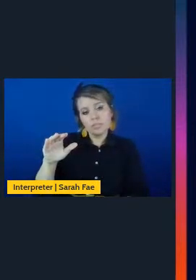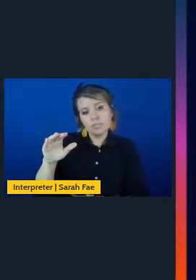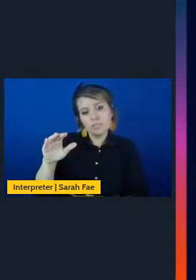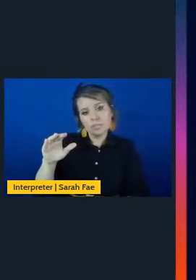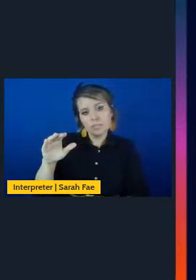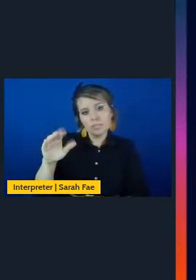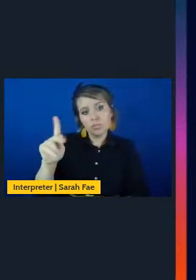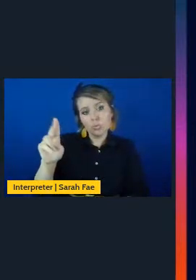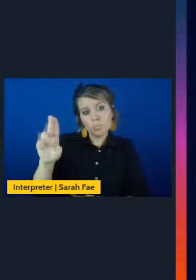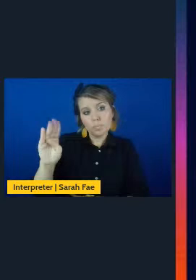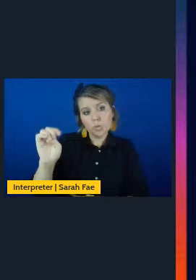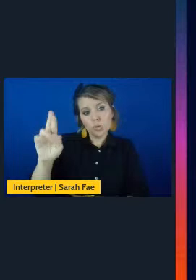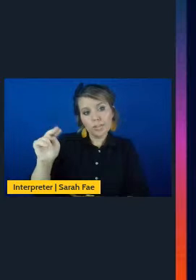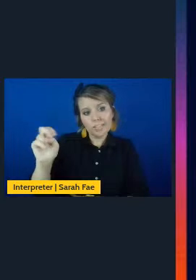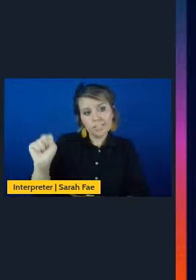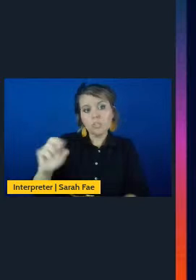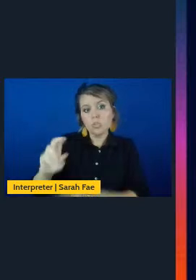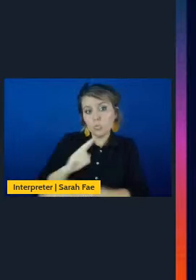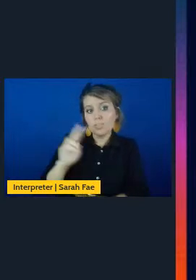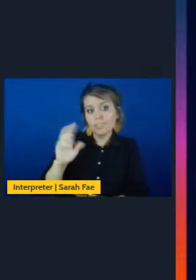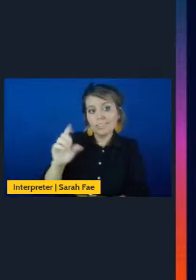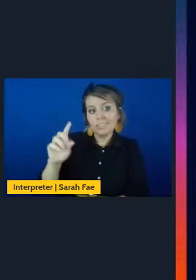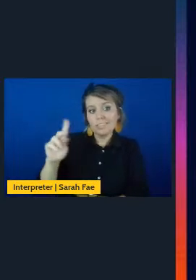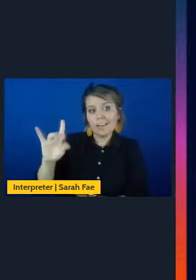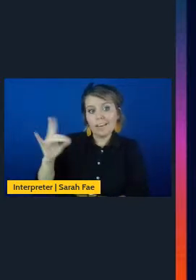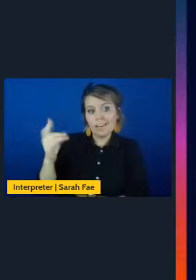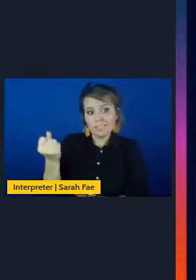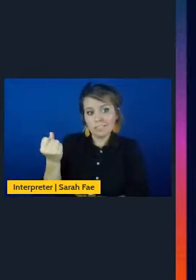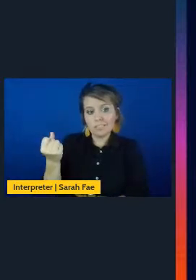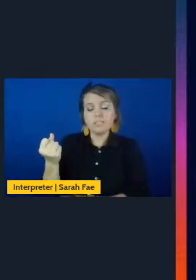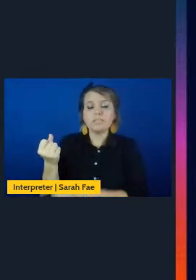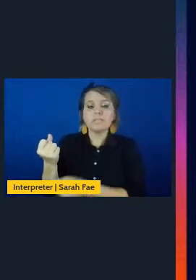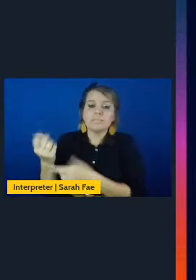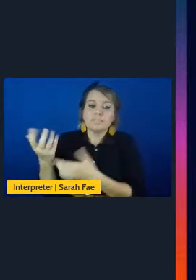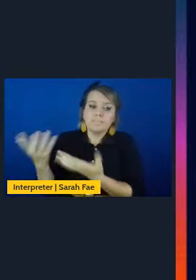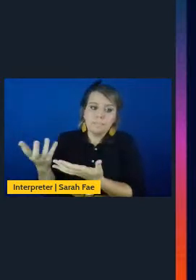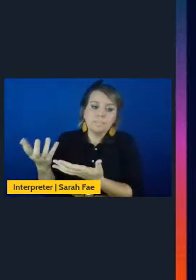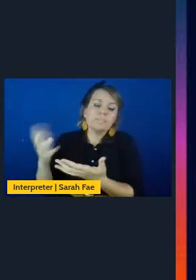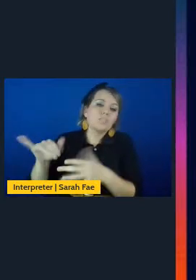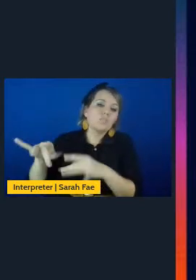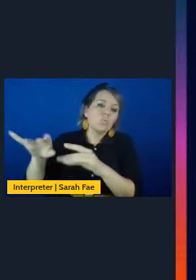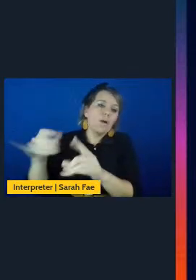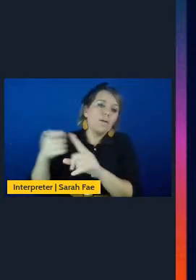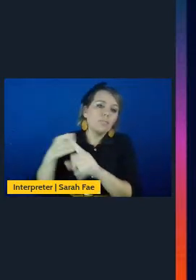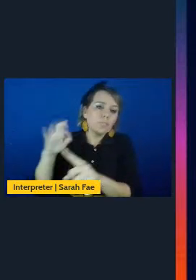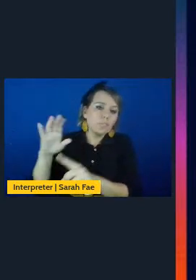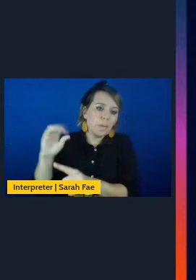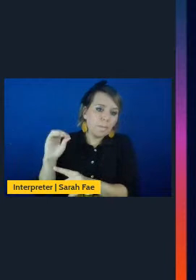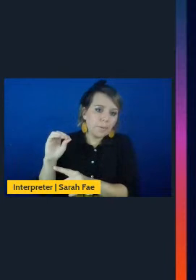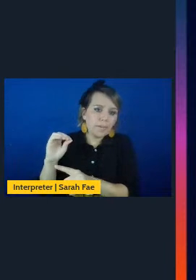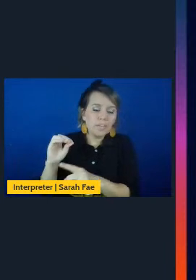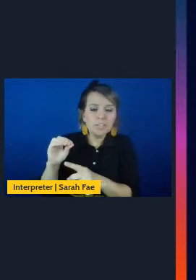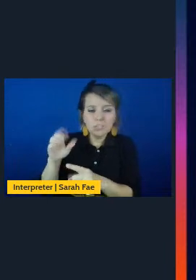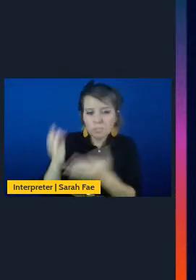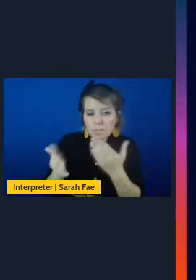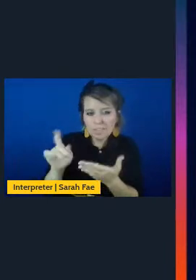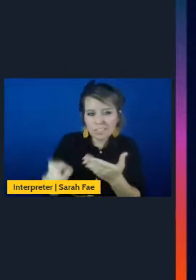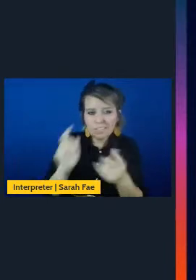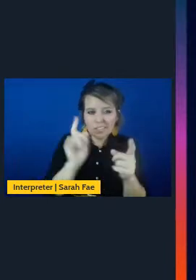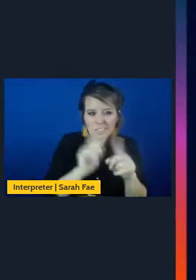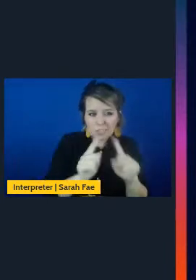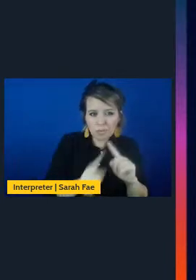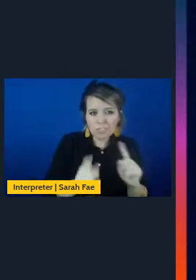perhaps required by many teams across the company, perhaps each with a different configuration. So instead of each developer